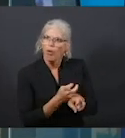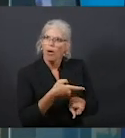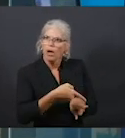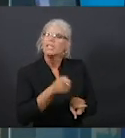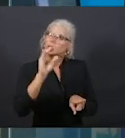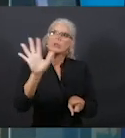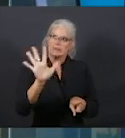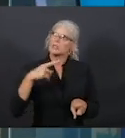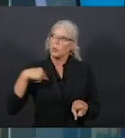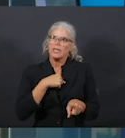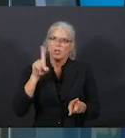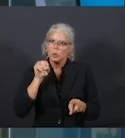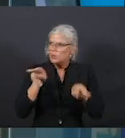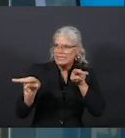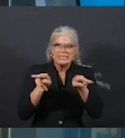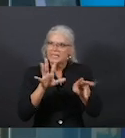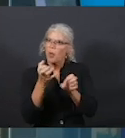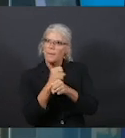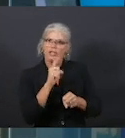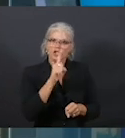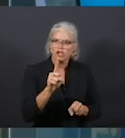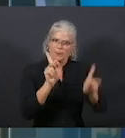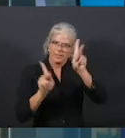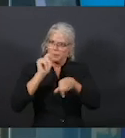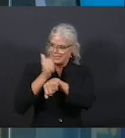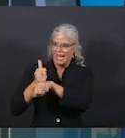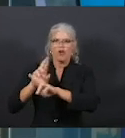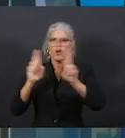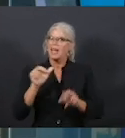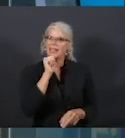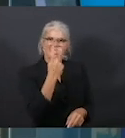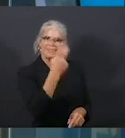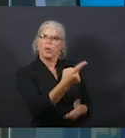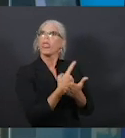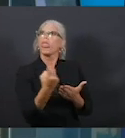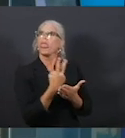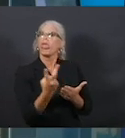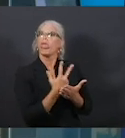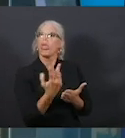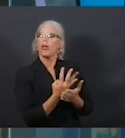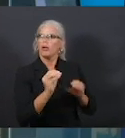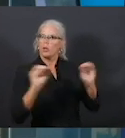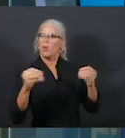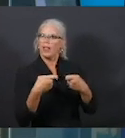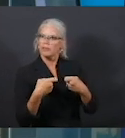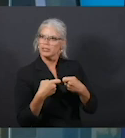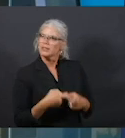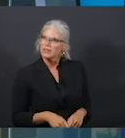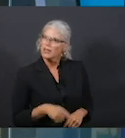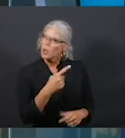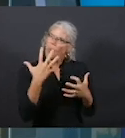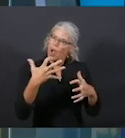huge amount of emphasis on having these folks staged, be ready to go in. And this is a storm. This is going to be a hurricane. It may